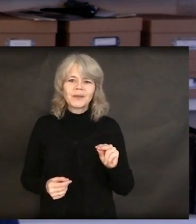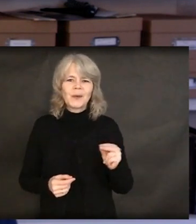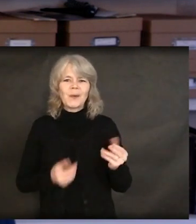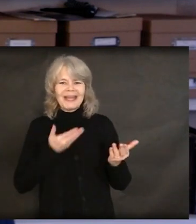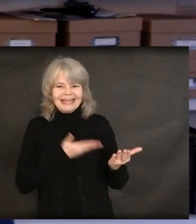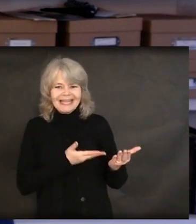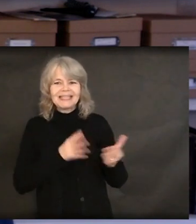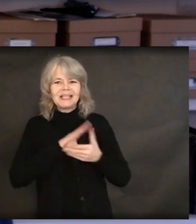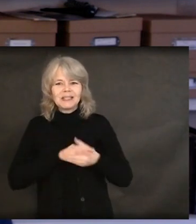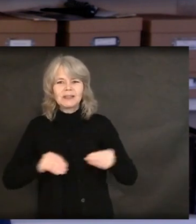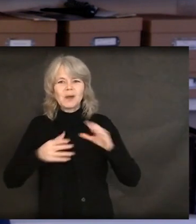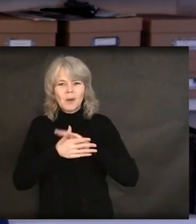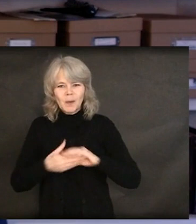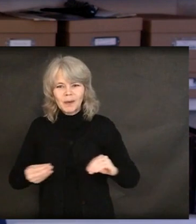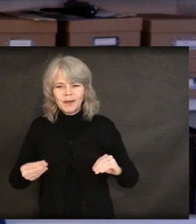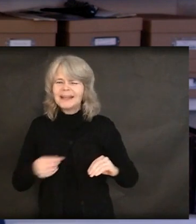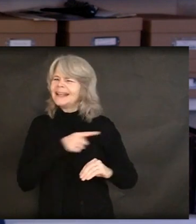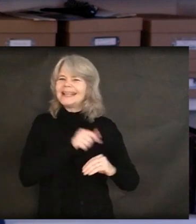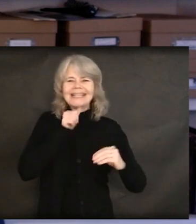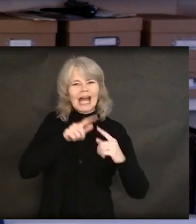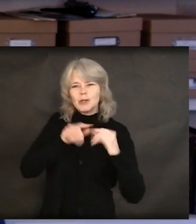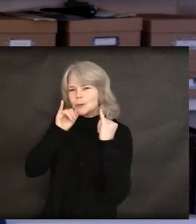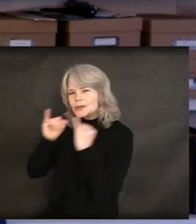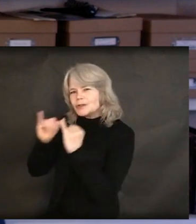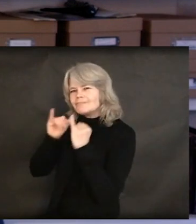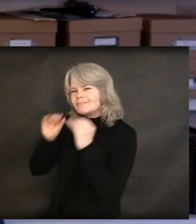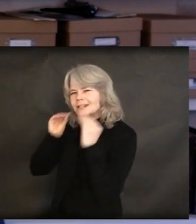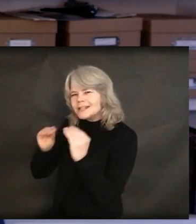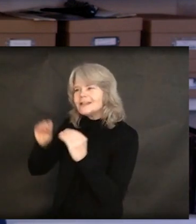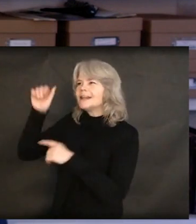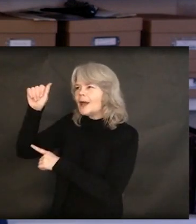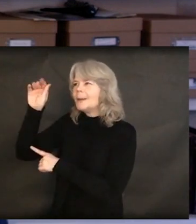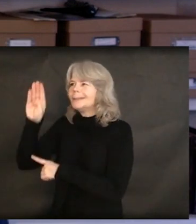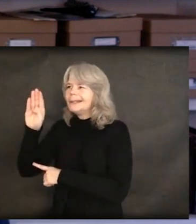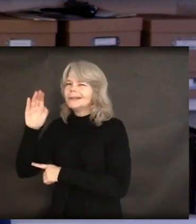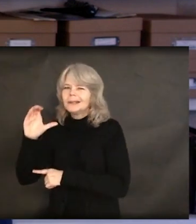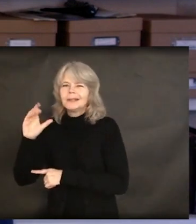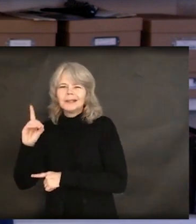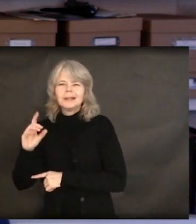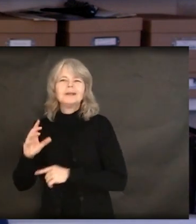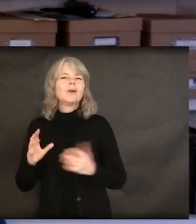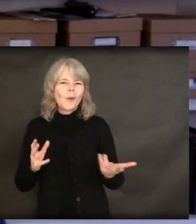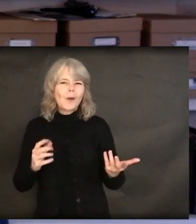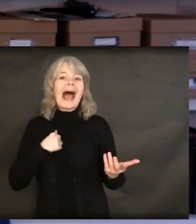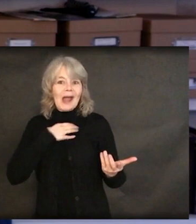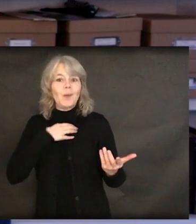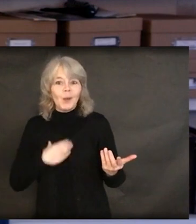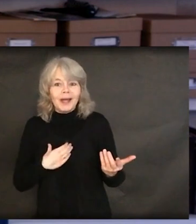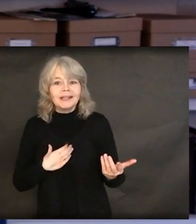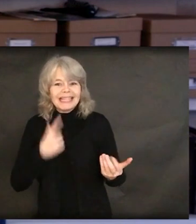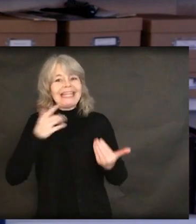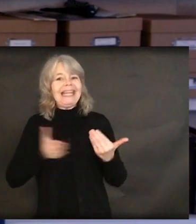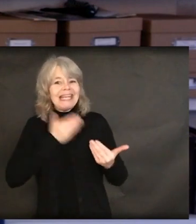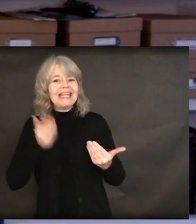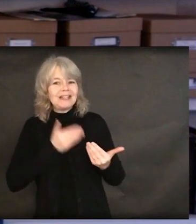This story is not an instruction manual for us. And as much as I want easy